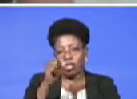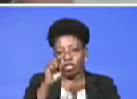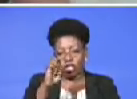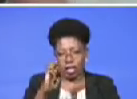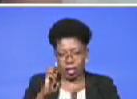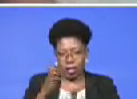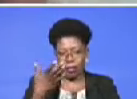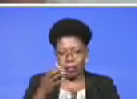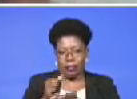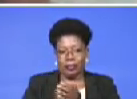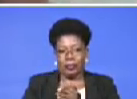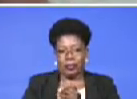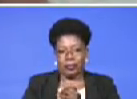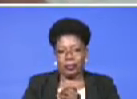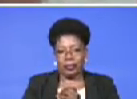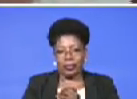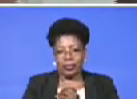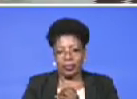Chase.